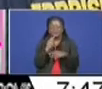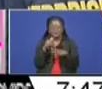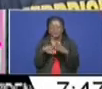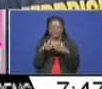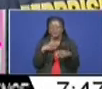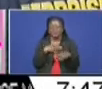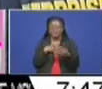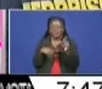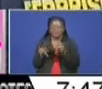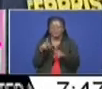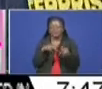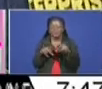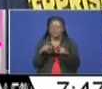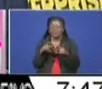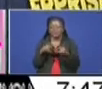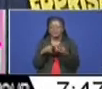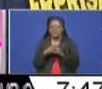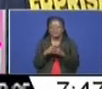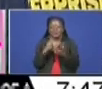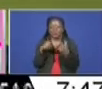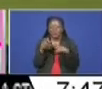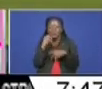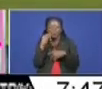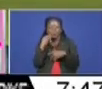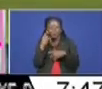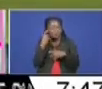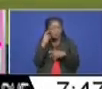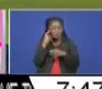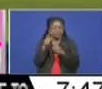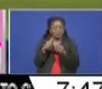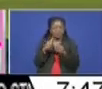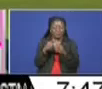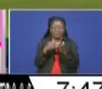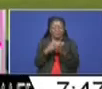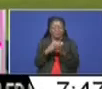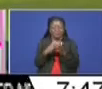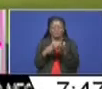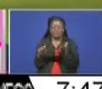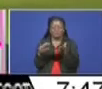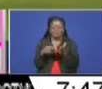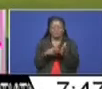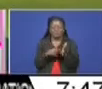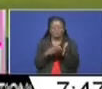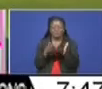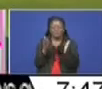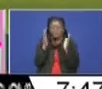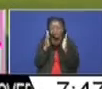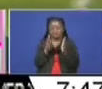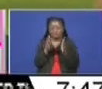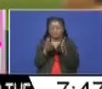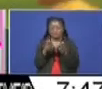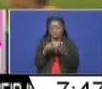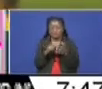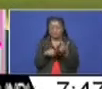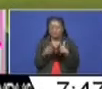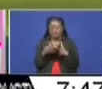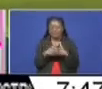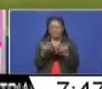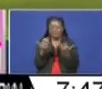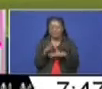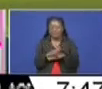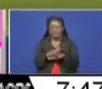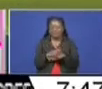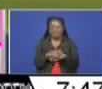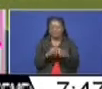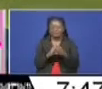went back to the drawing board, come out here tonight to destroy, and that's what we did. I feel that the difference in the game basically is that, one, looked like the catcher